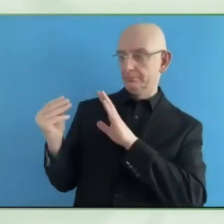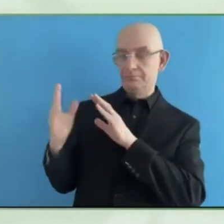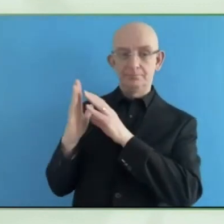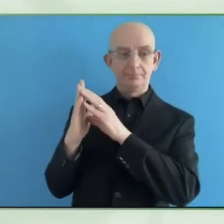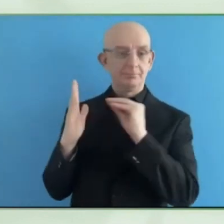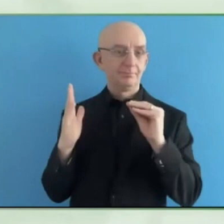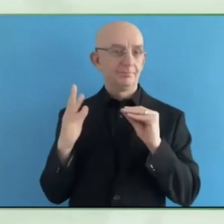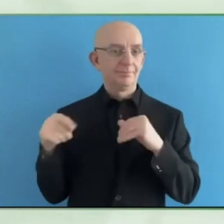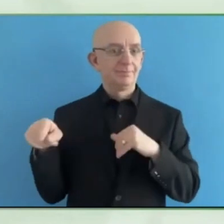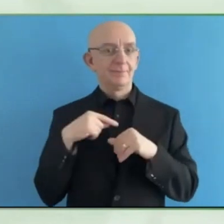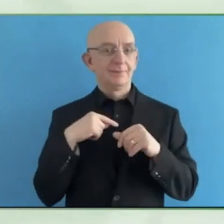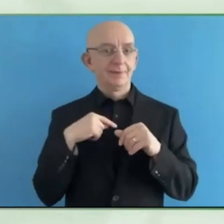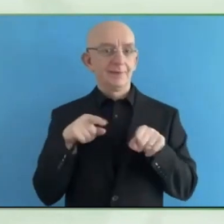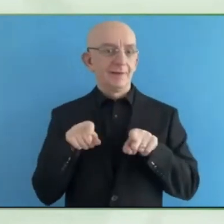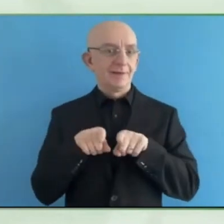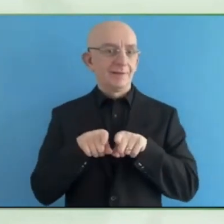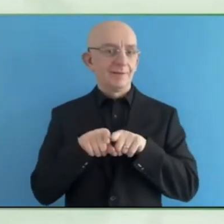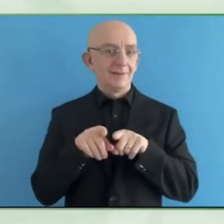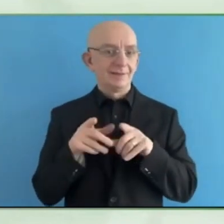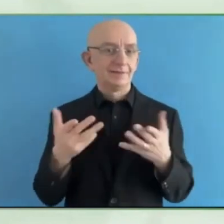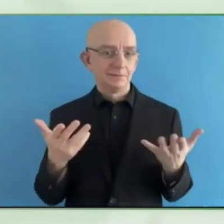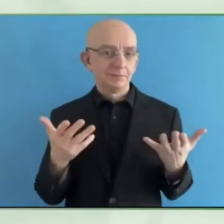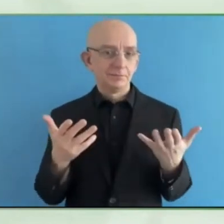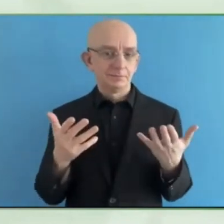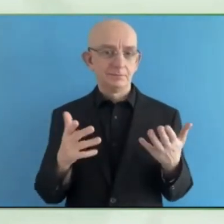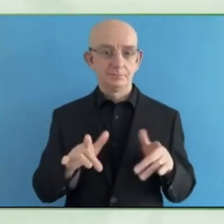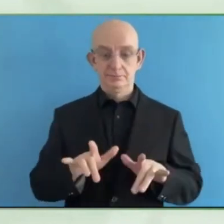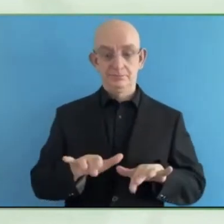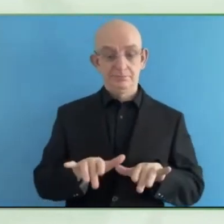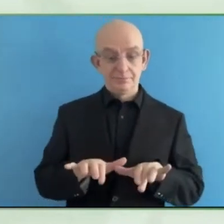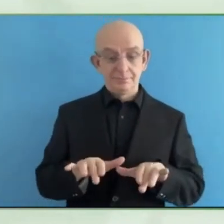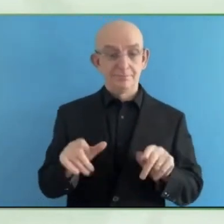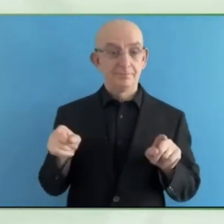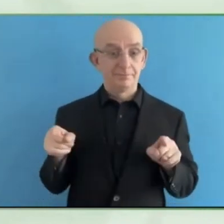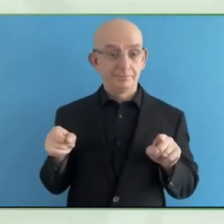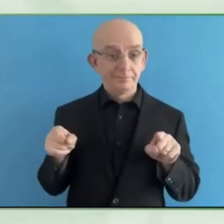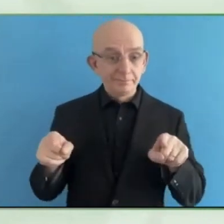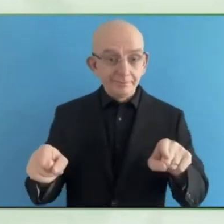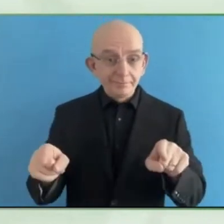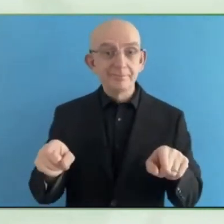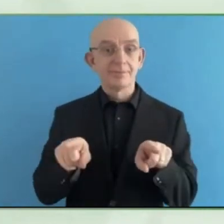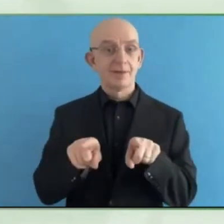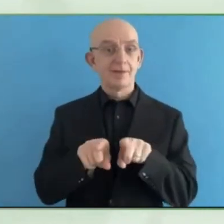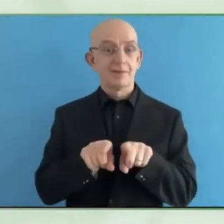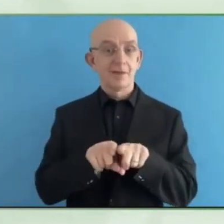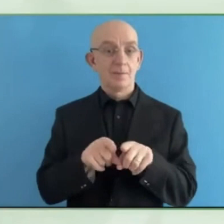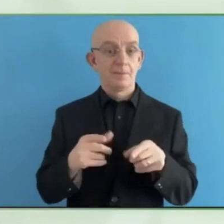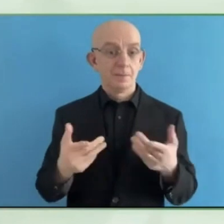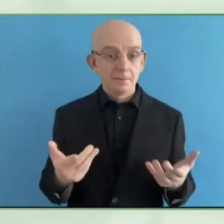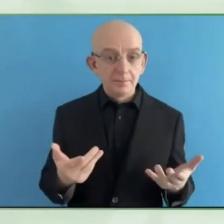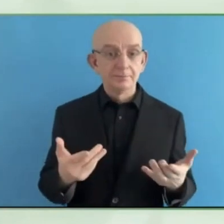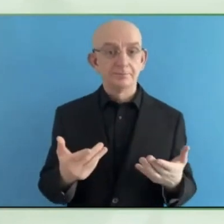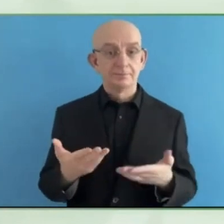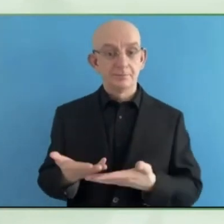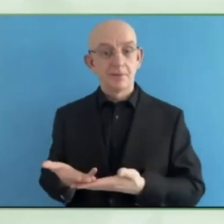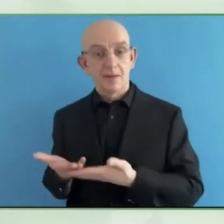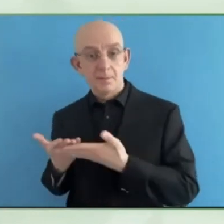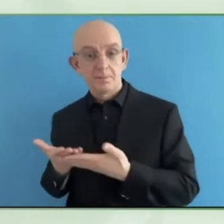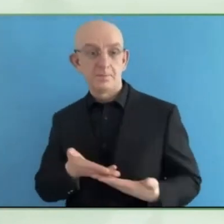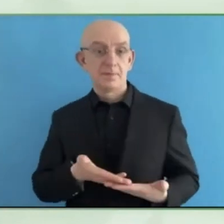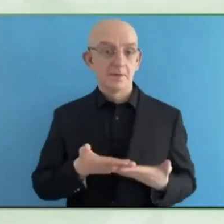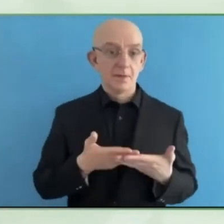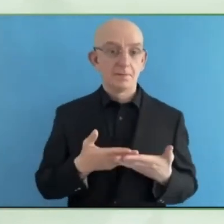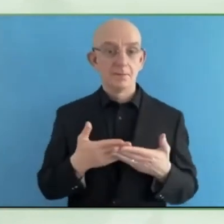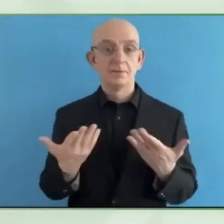the project, I would like to thank Susan what she said. You were really speaking out of my heart. Yeah,